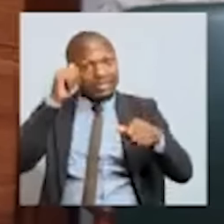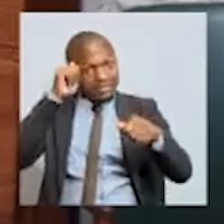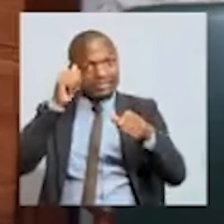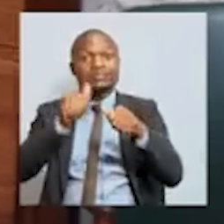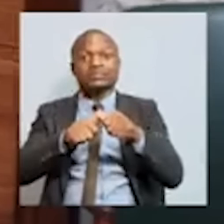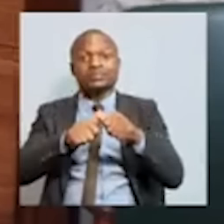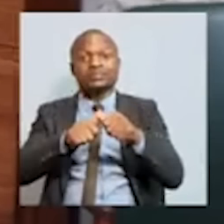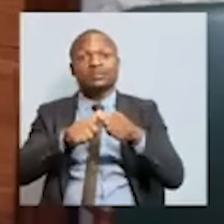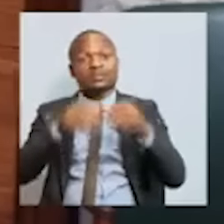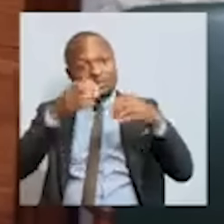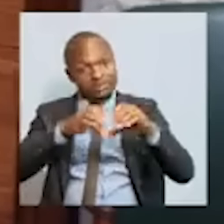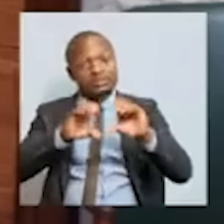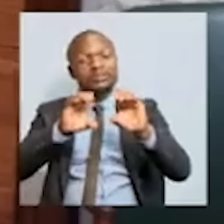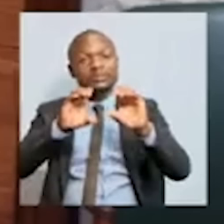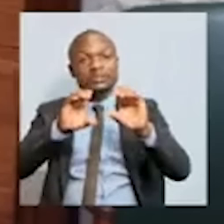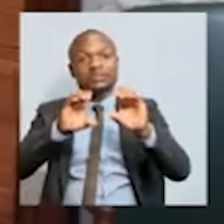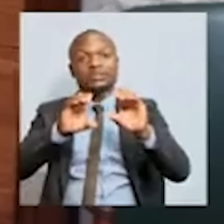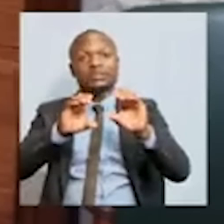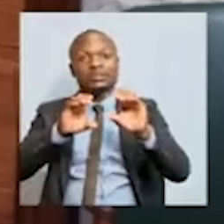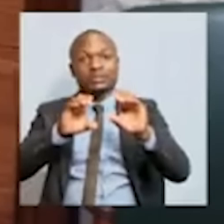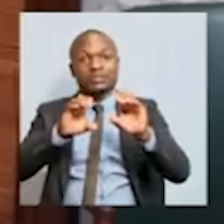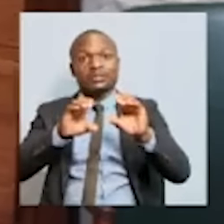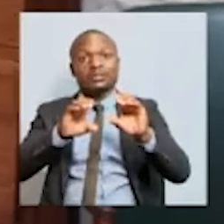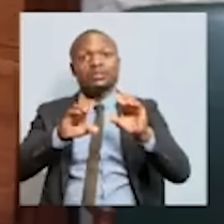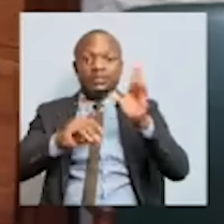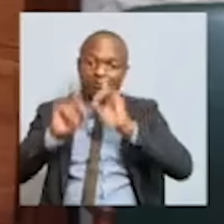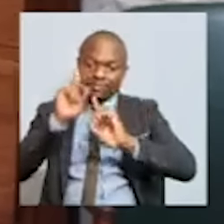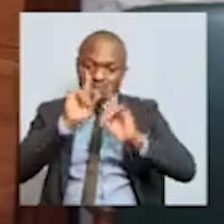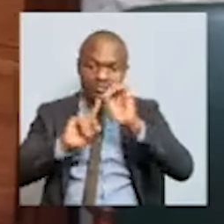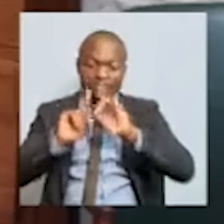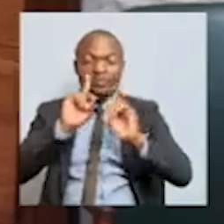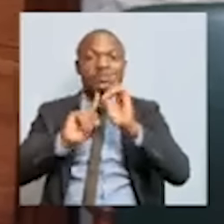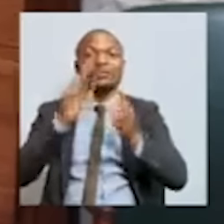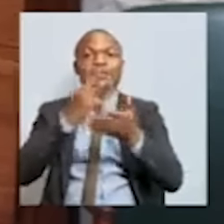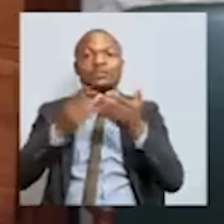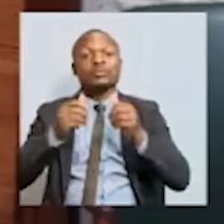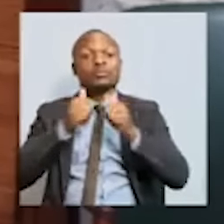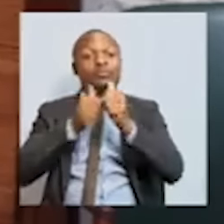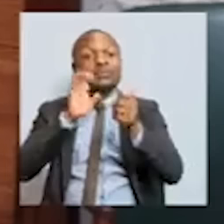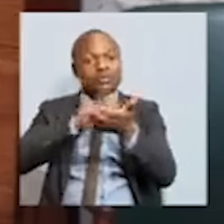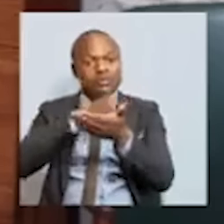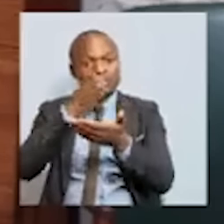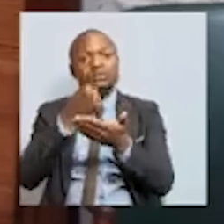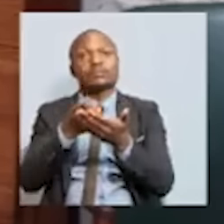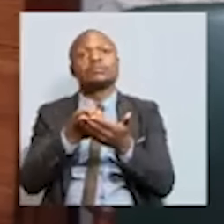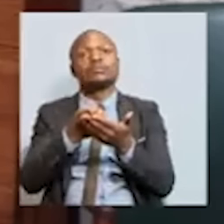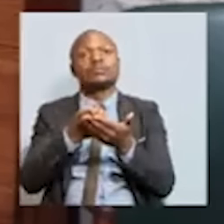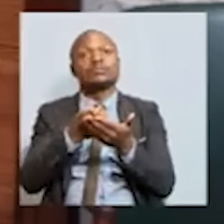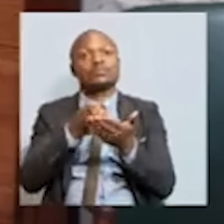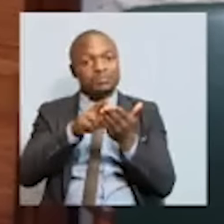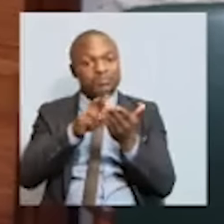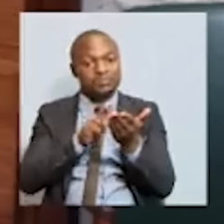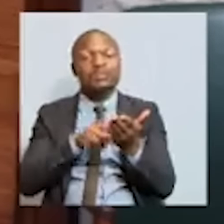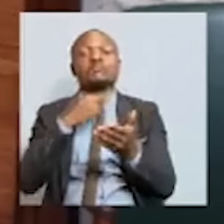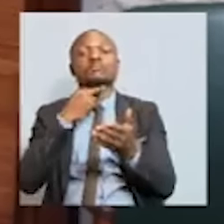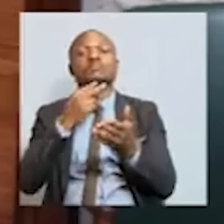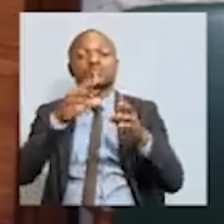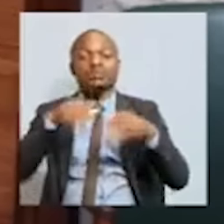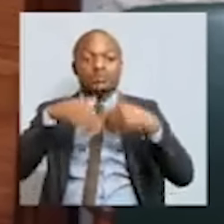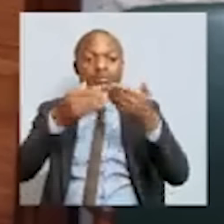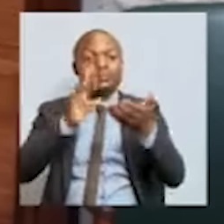to proceed to determine the matter based on the evidence on record and oral submissions